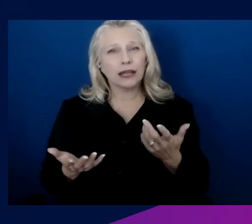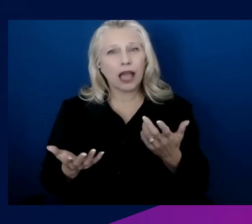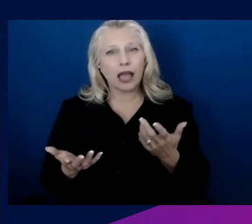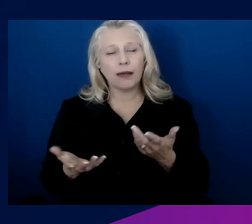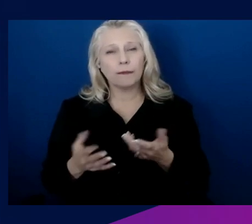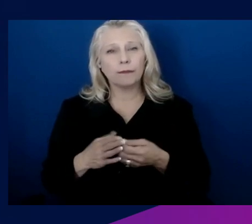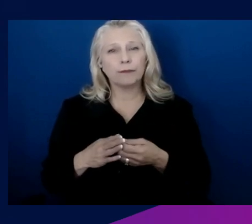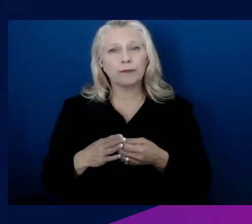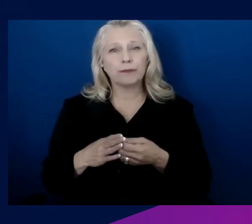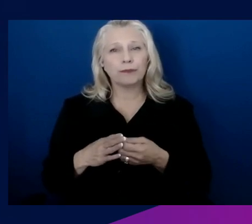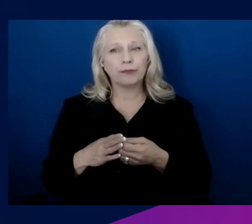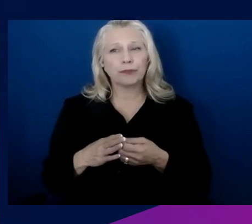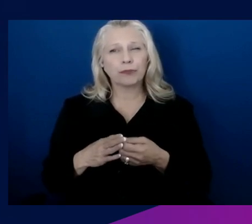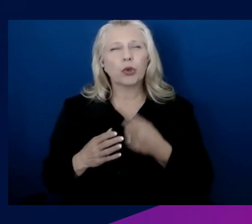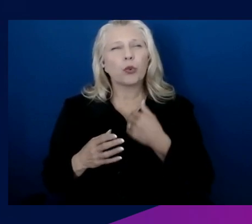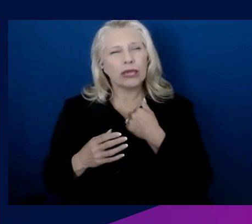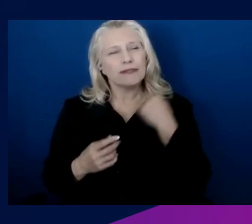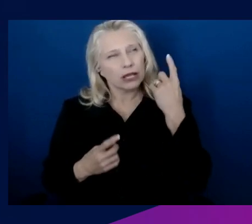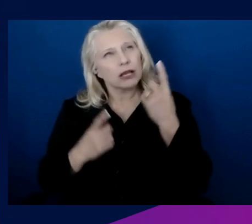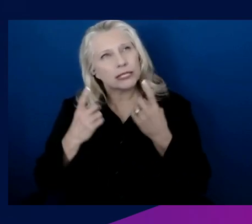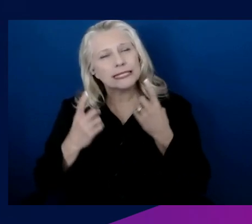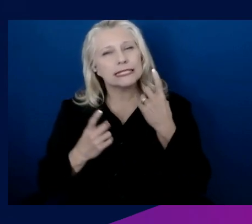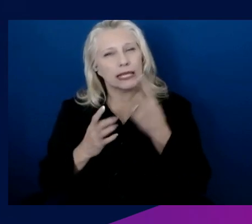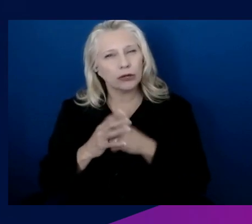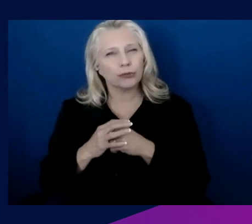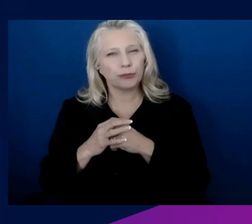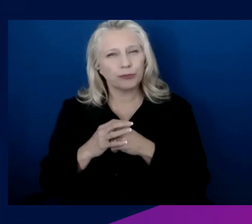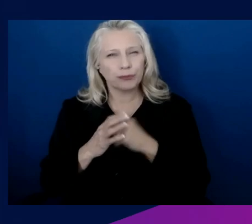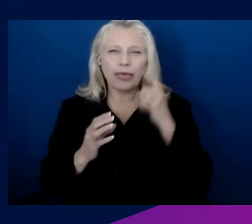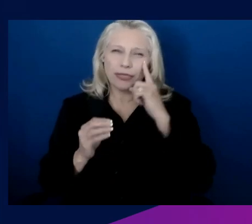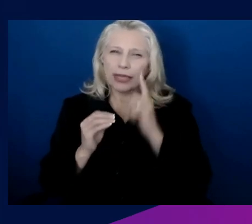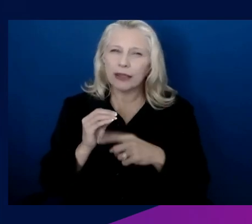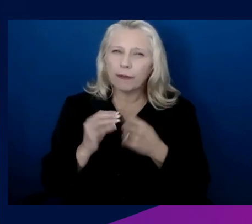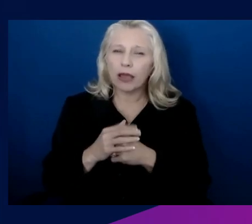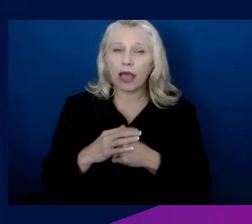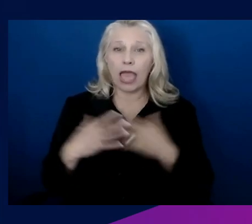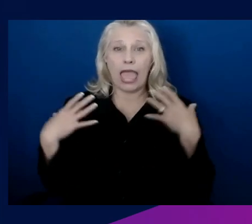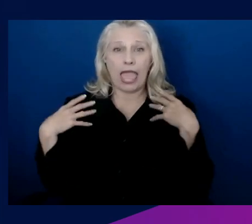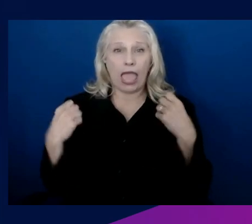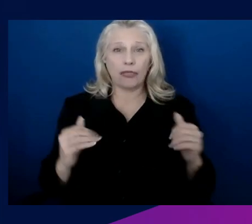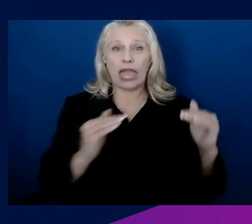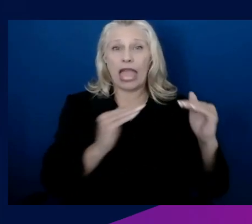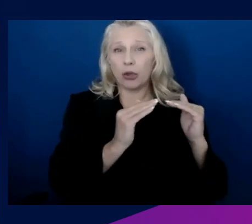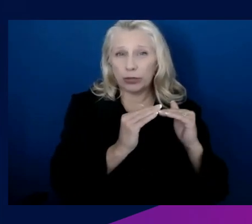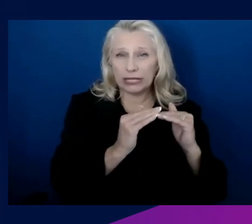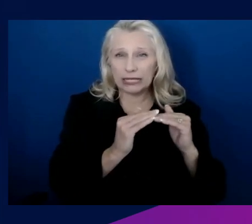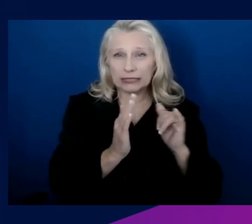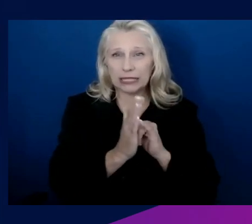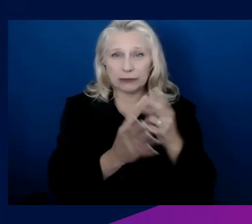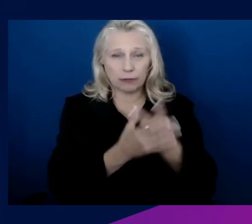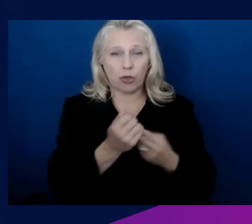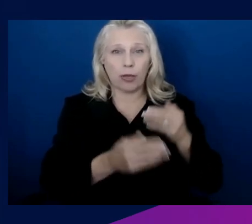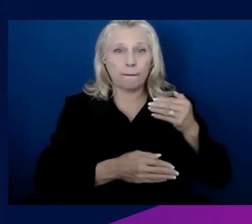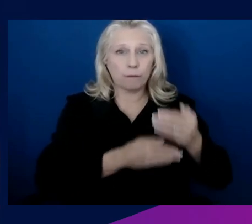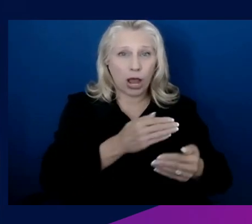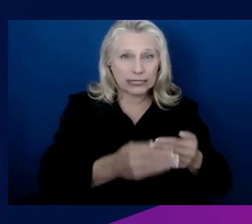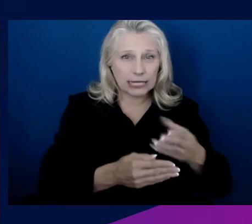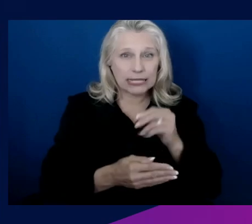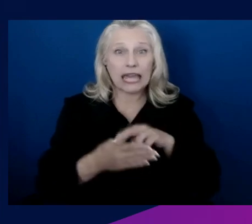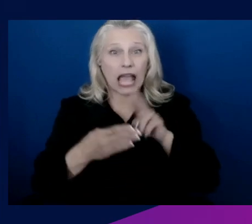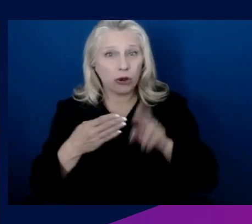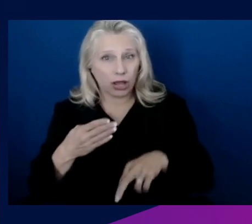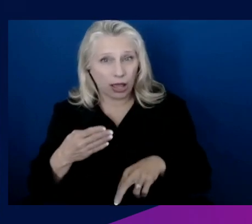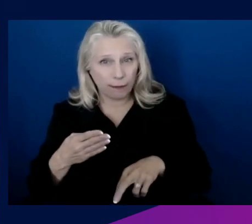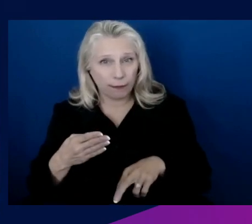we consider and think about is that health equity is both a process and an outcome. And we can never